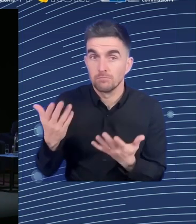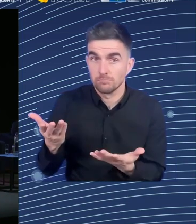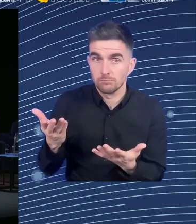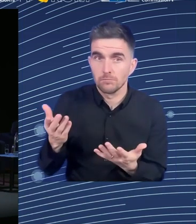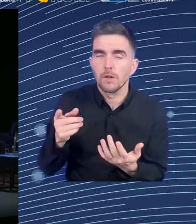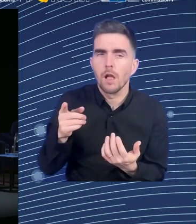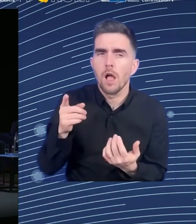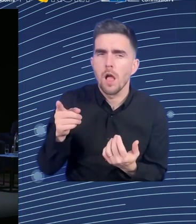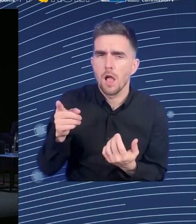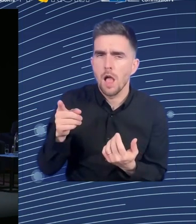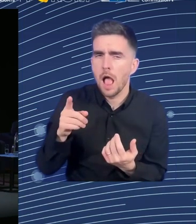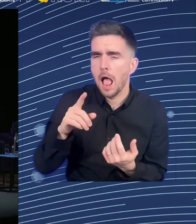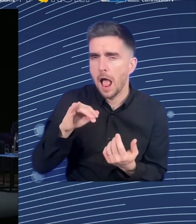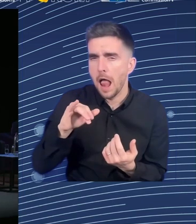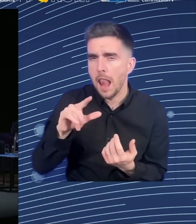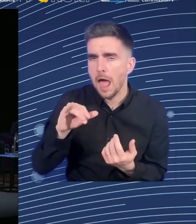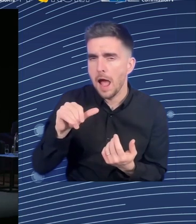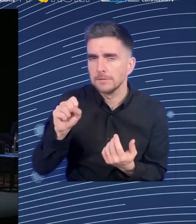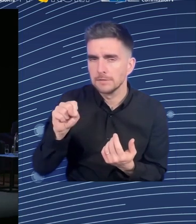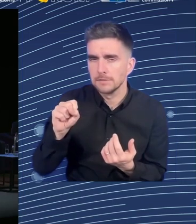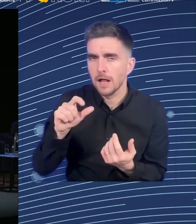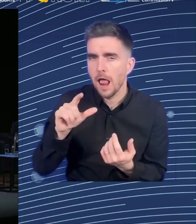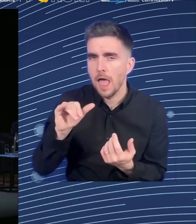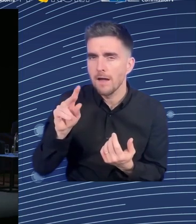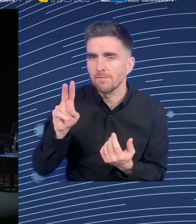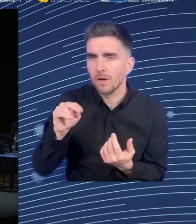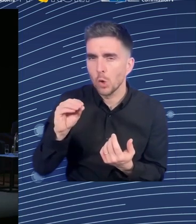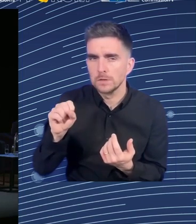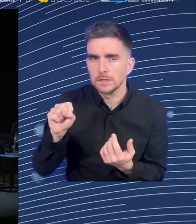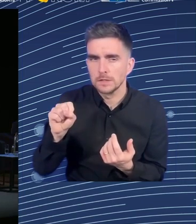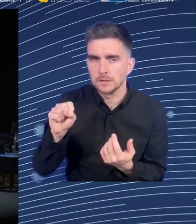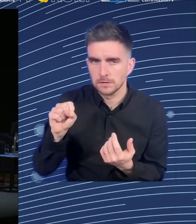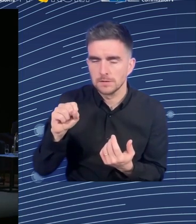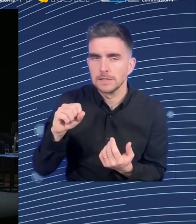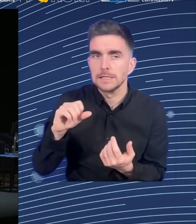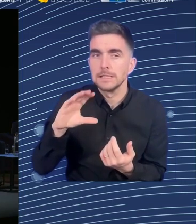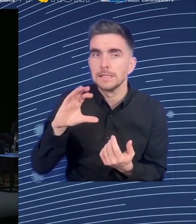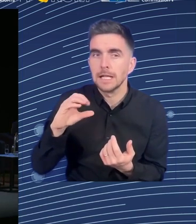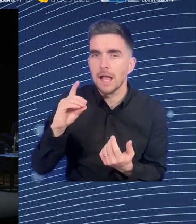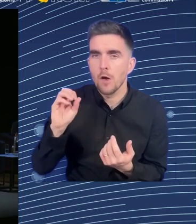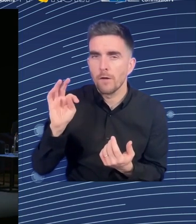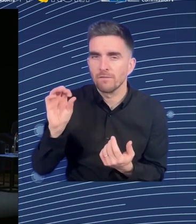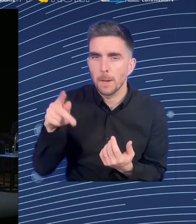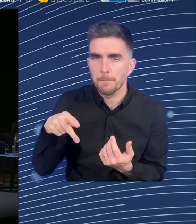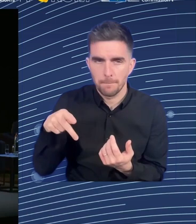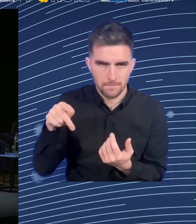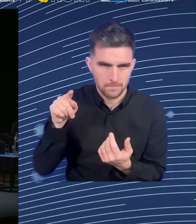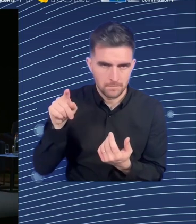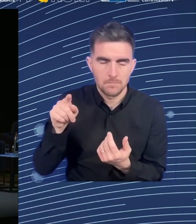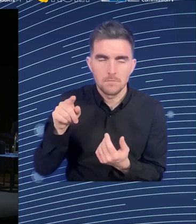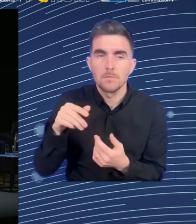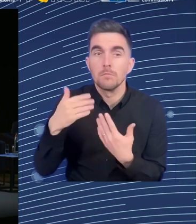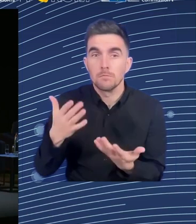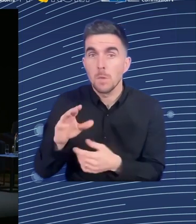graph manager for LinkedIn. And next to her is Vytautas Pesiukonis, who's research officer at